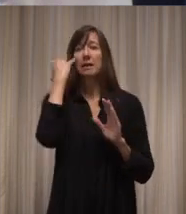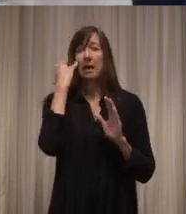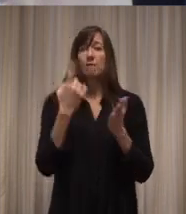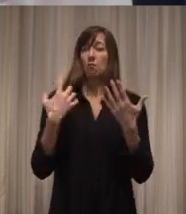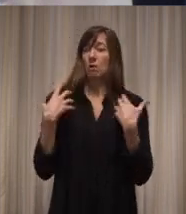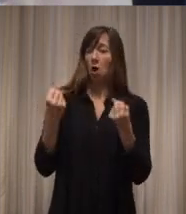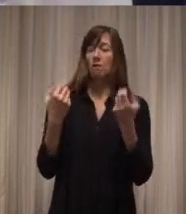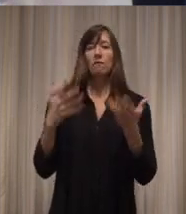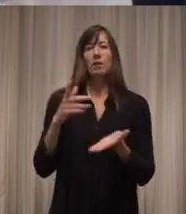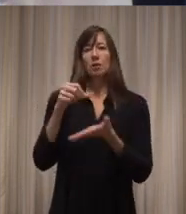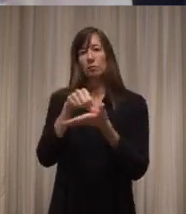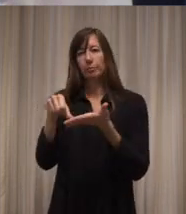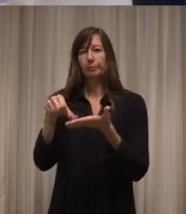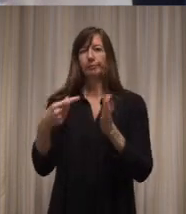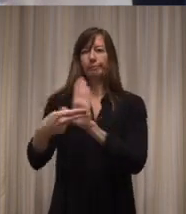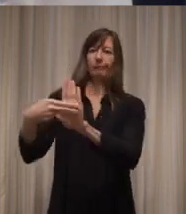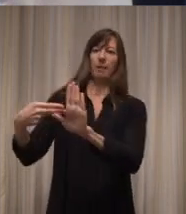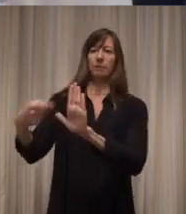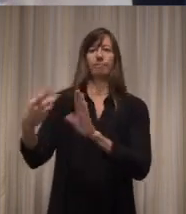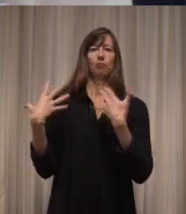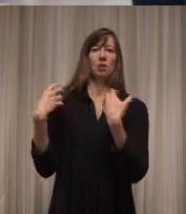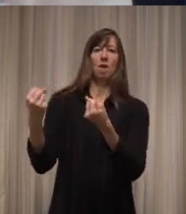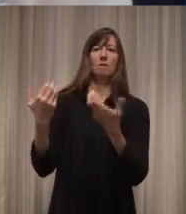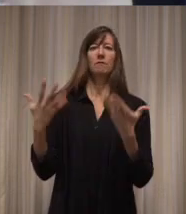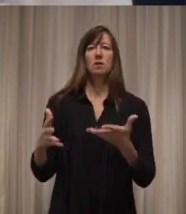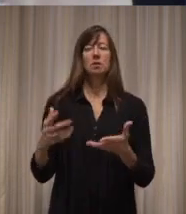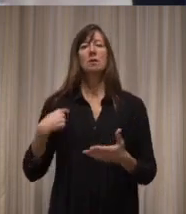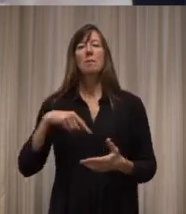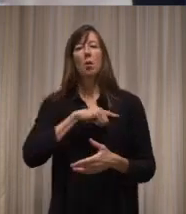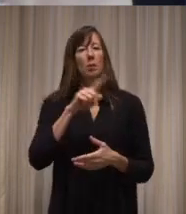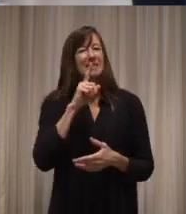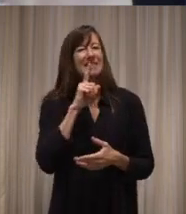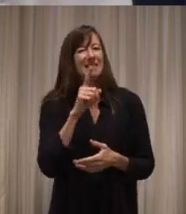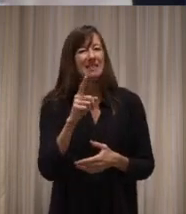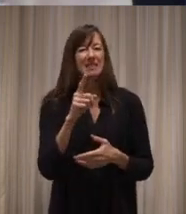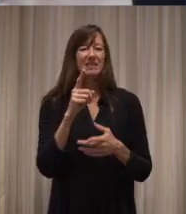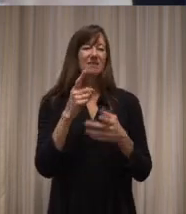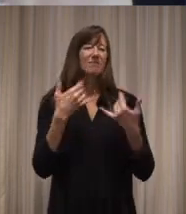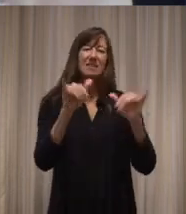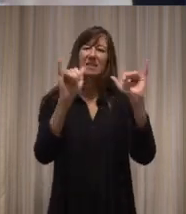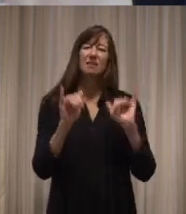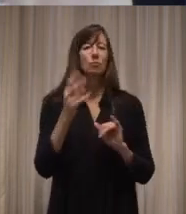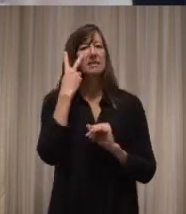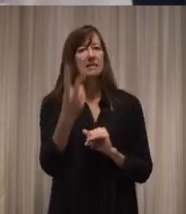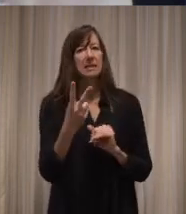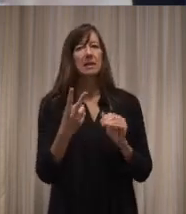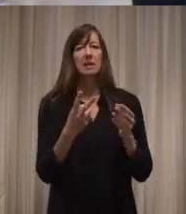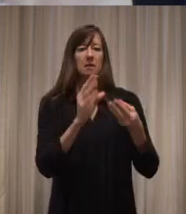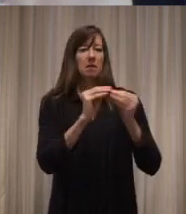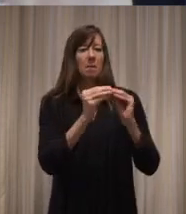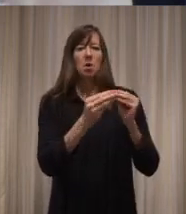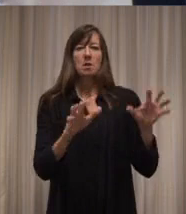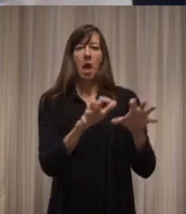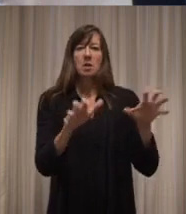recovered. So even with those recoveries continuing to happen, we're seeing the net active case number continue to grow and